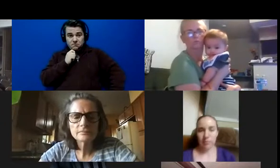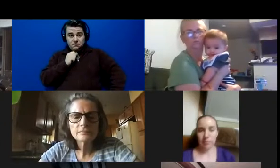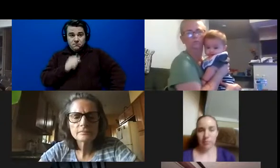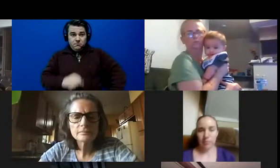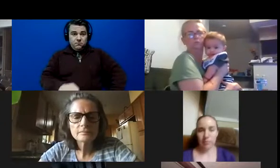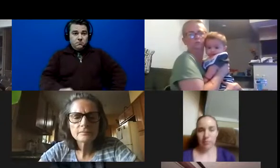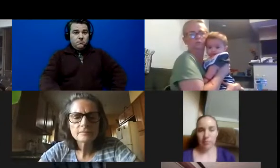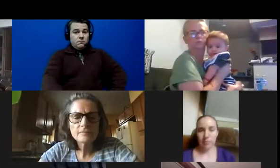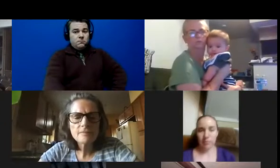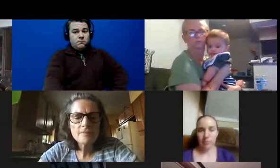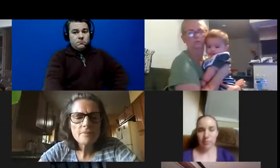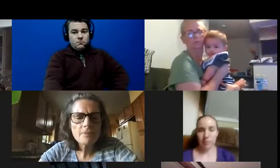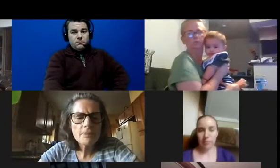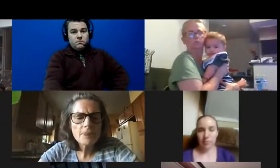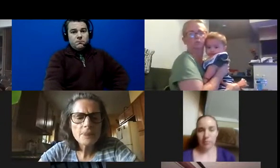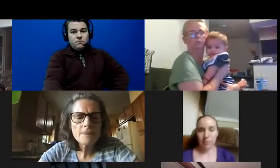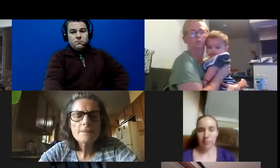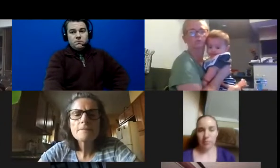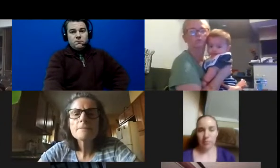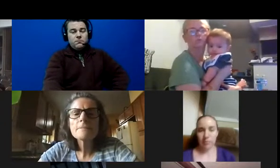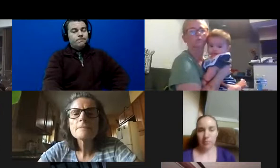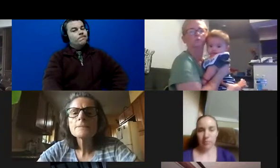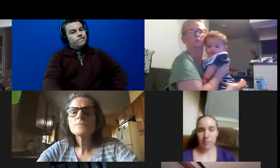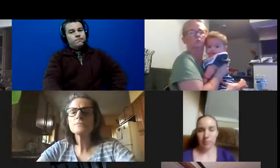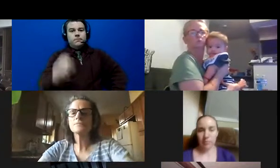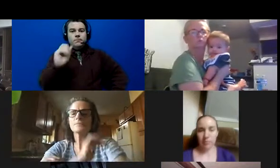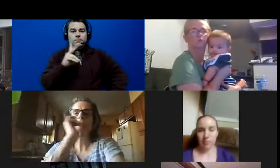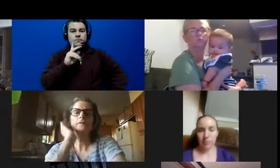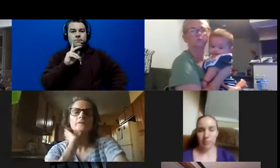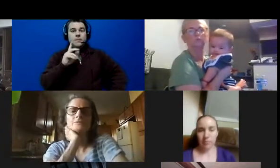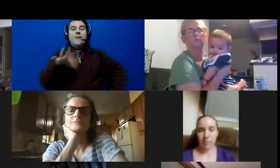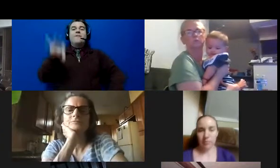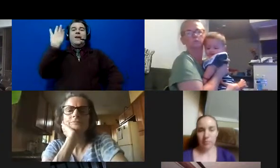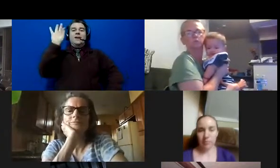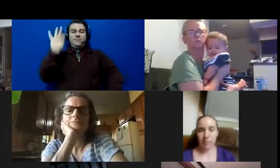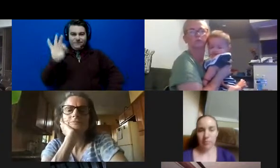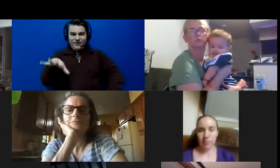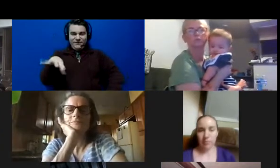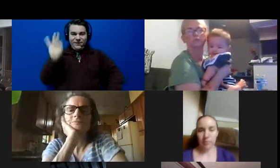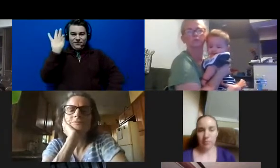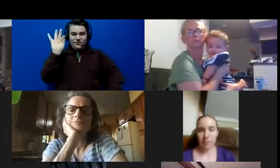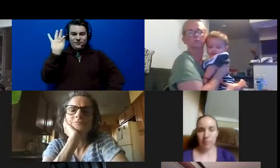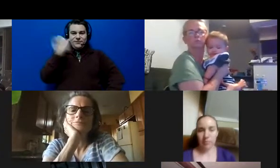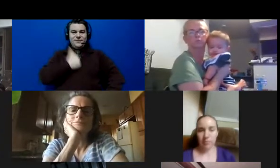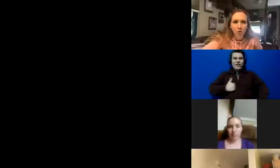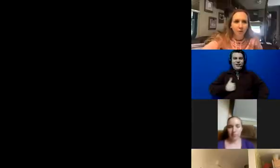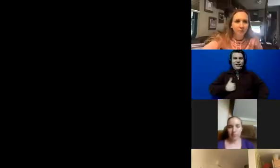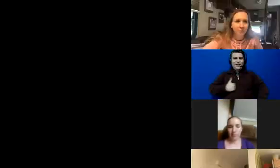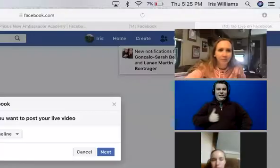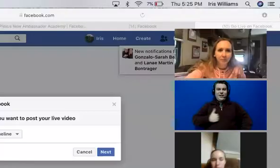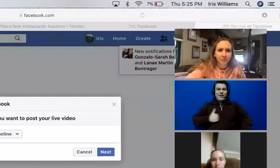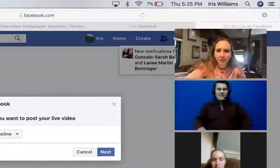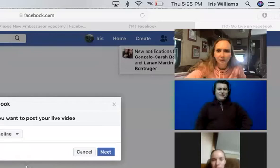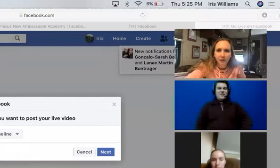Oh, okay. I found it. I found it. Sorry. Okay.